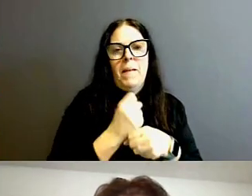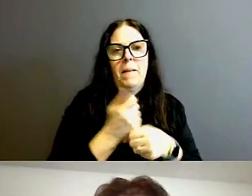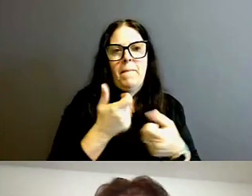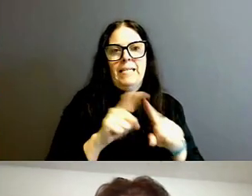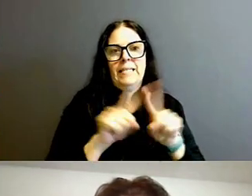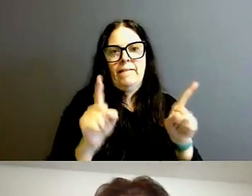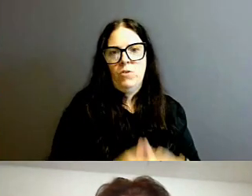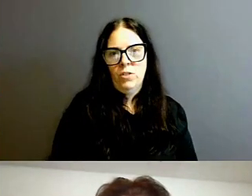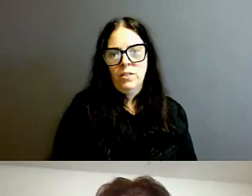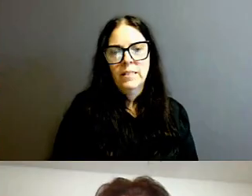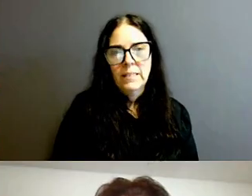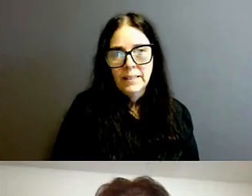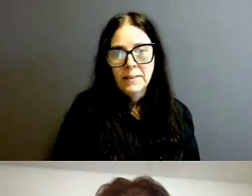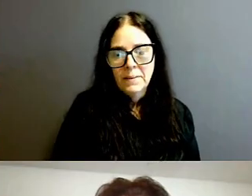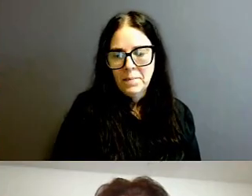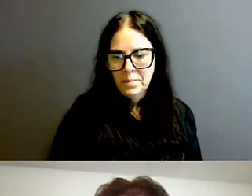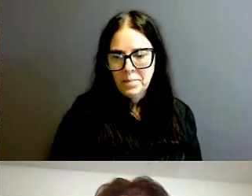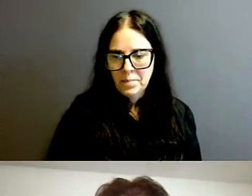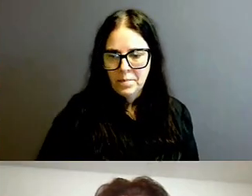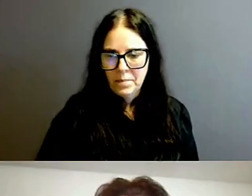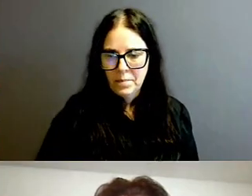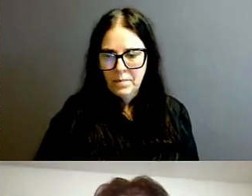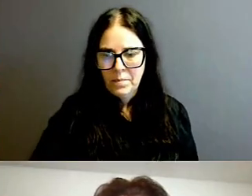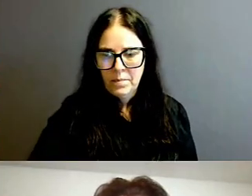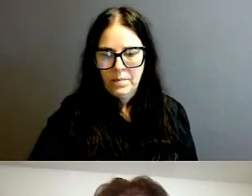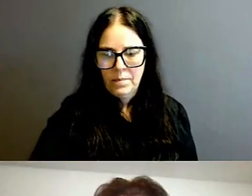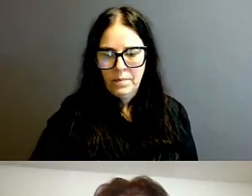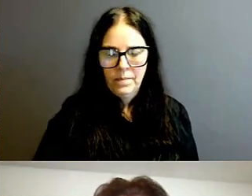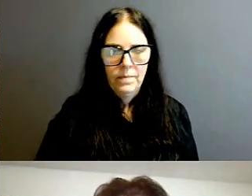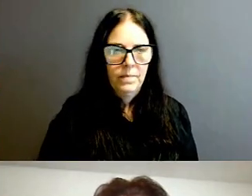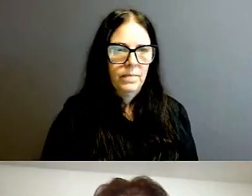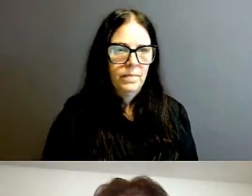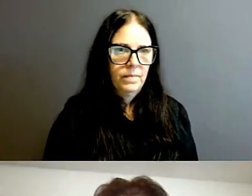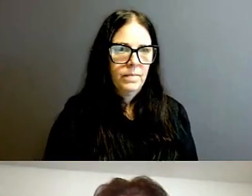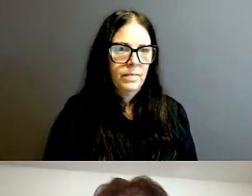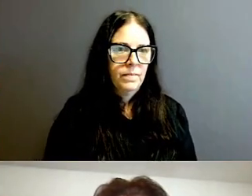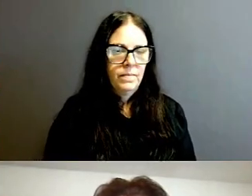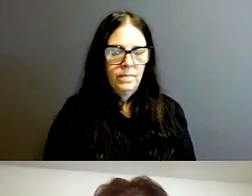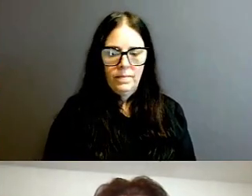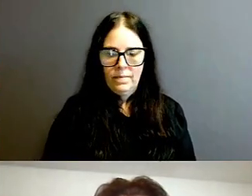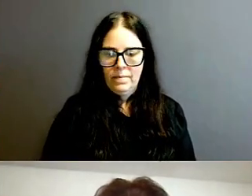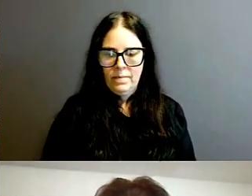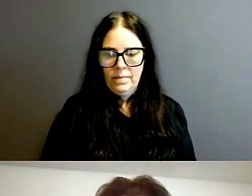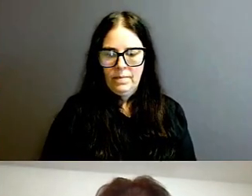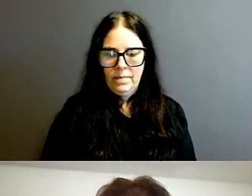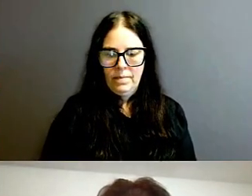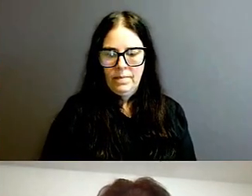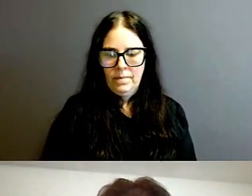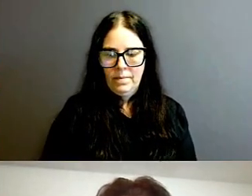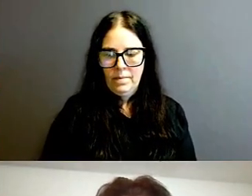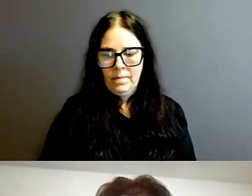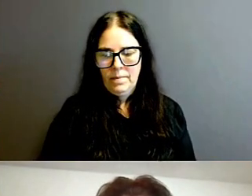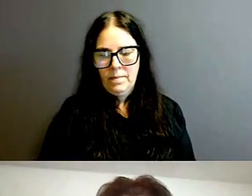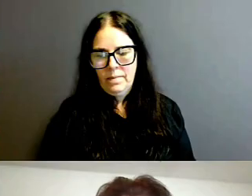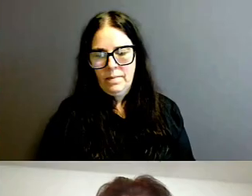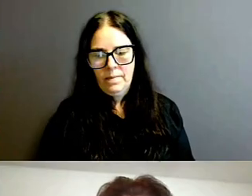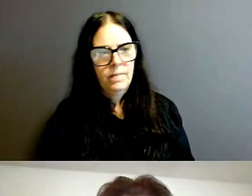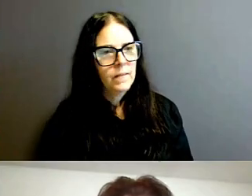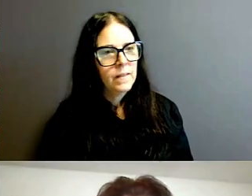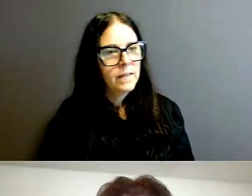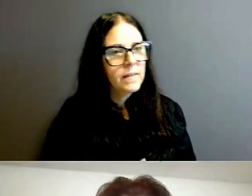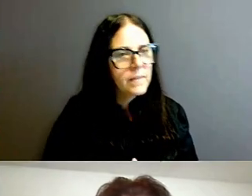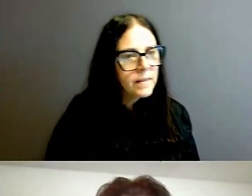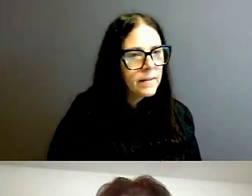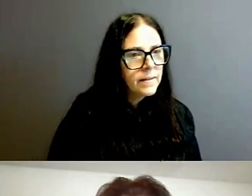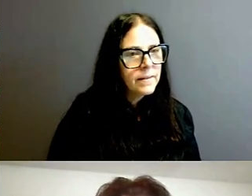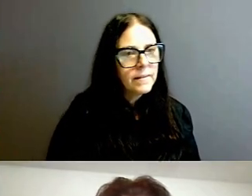way. Perfect. Oh, beyond 4 videos. There you go. See? Everybody's willing to try something. So